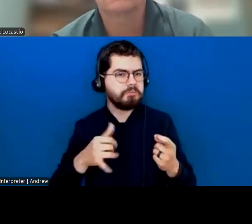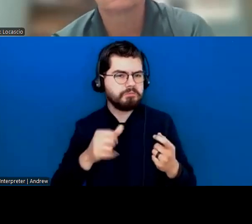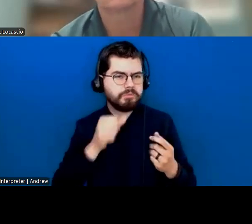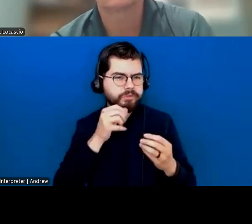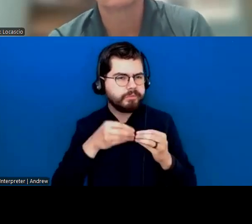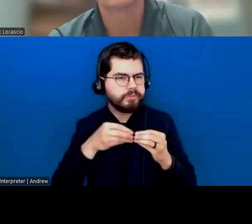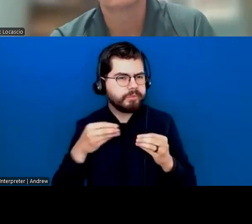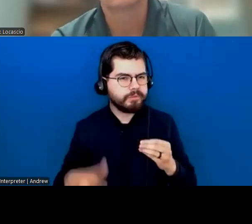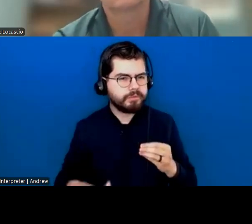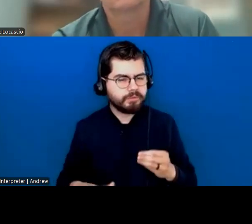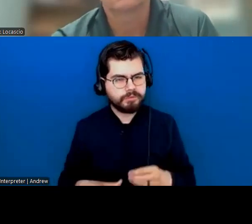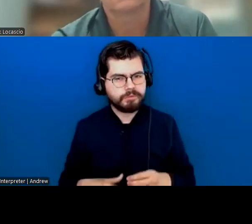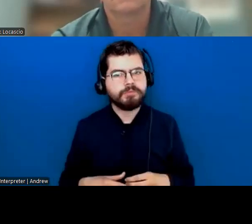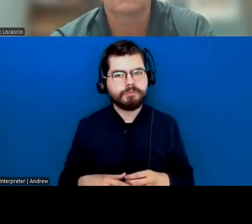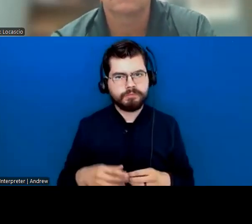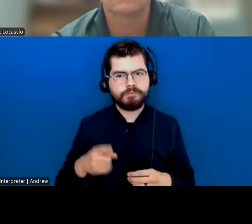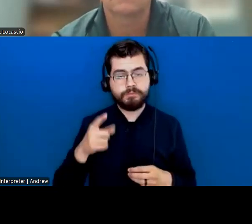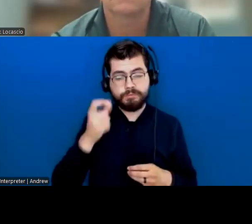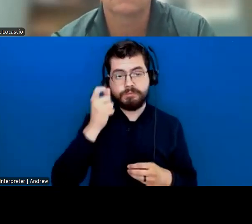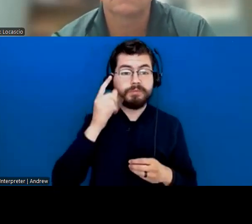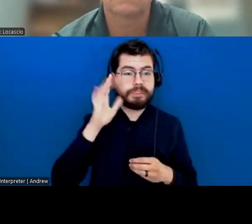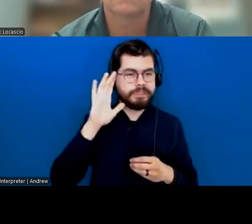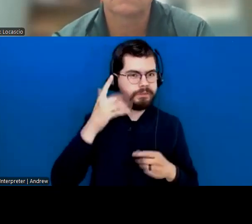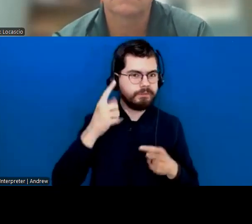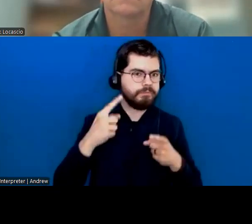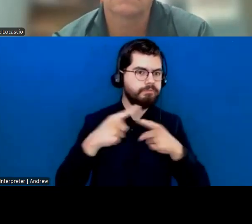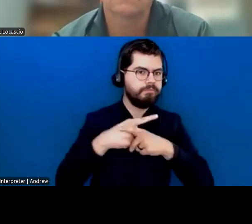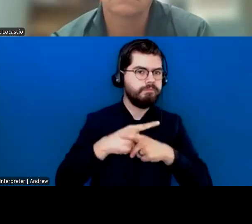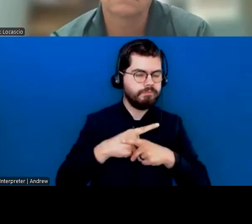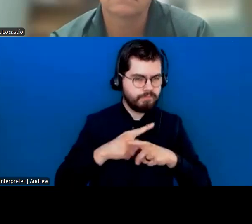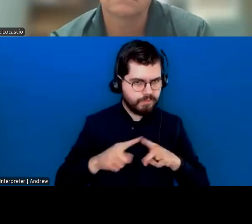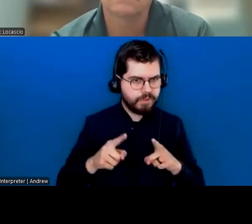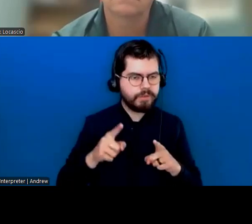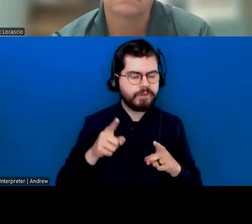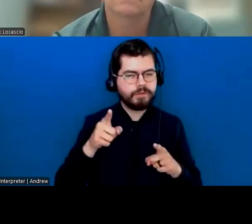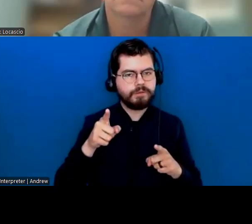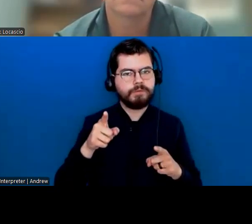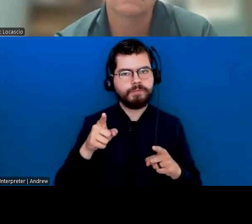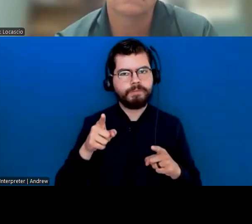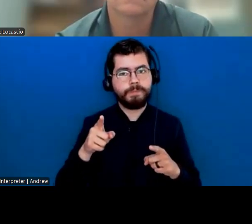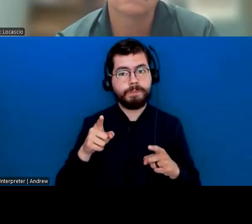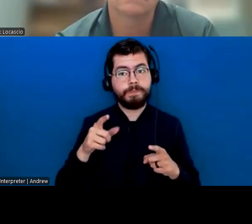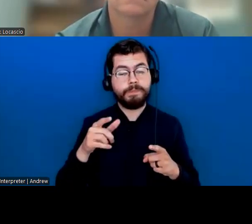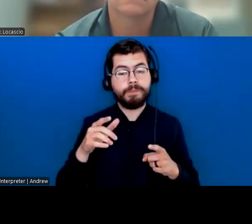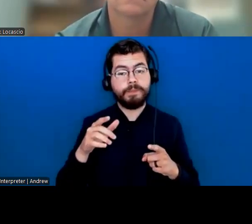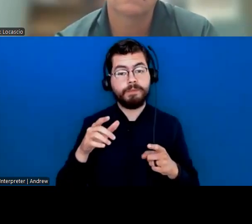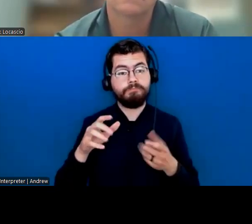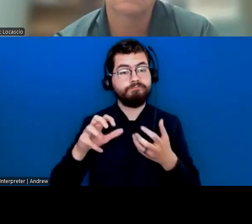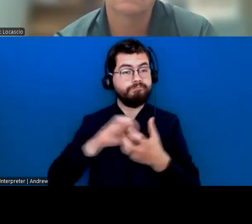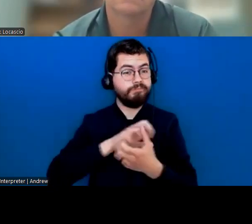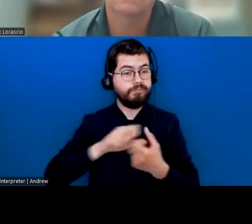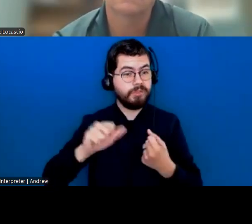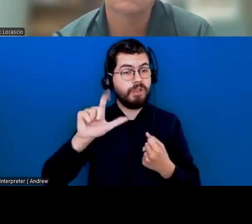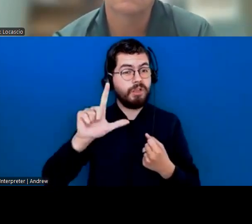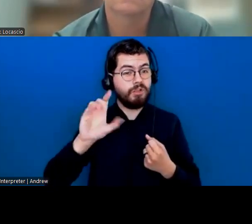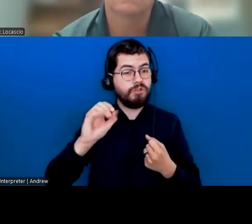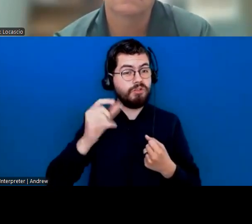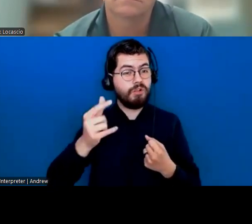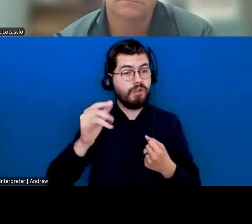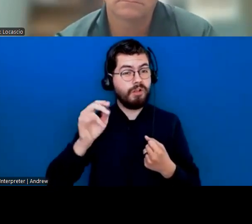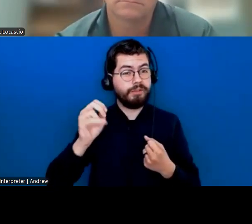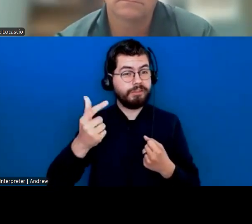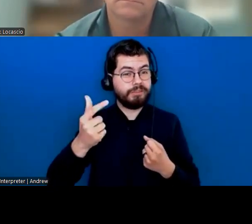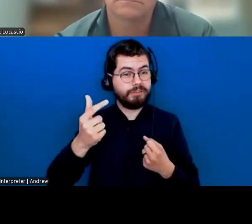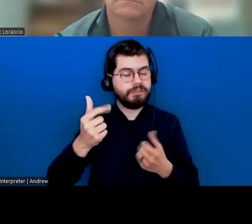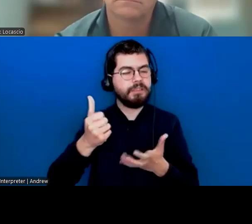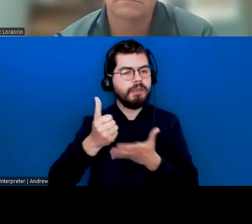almost seems to oppose itself, but having some destructive logging will help to get the sunlight we need to